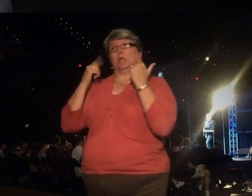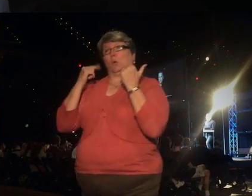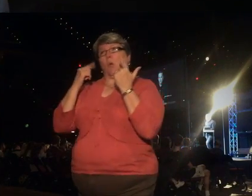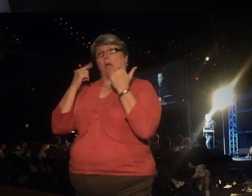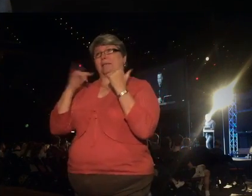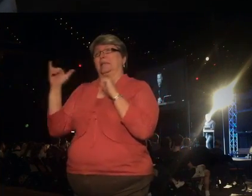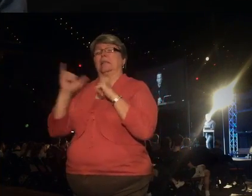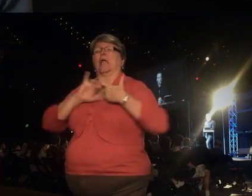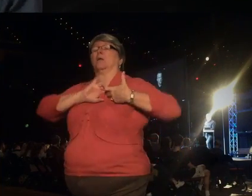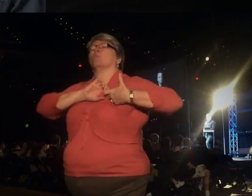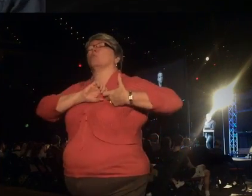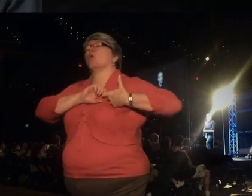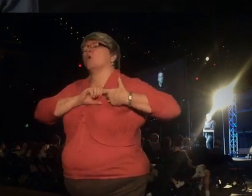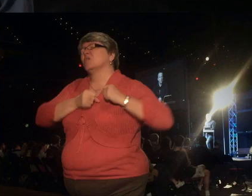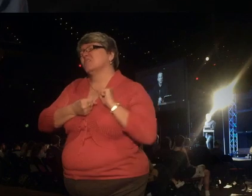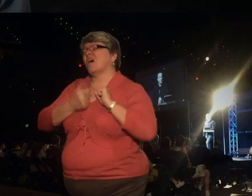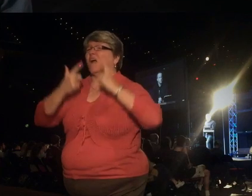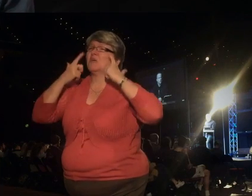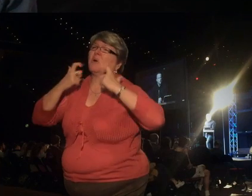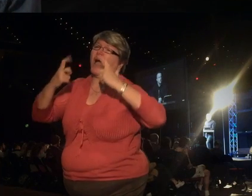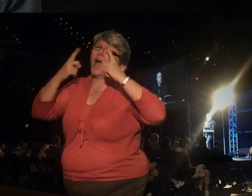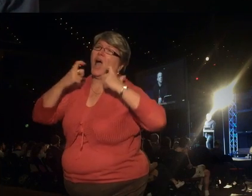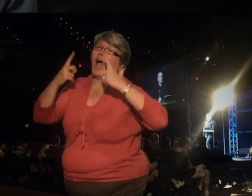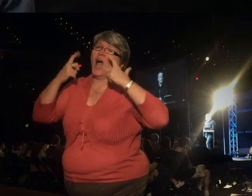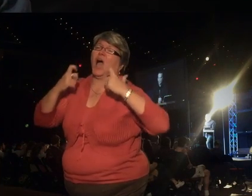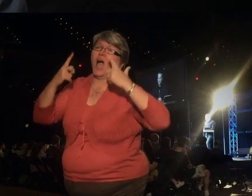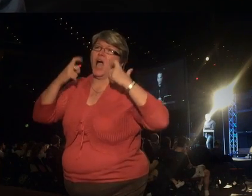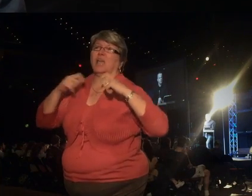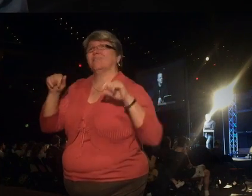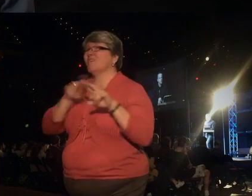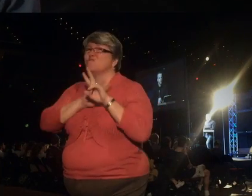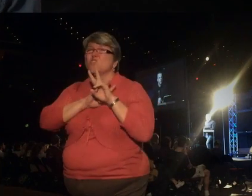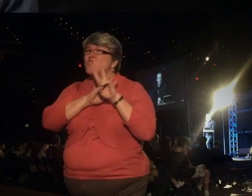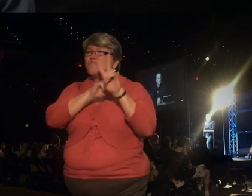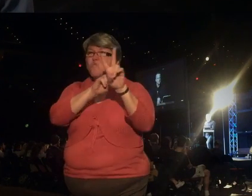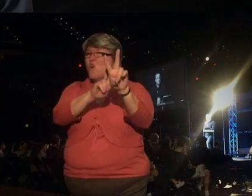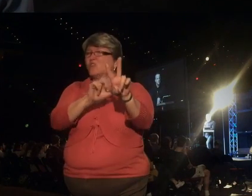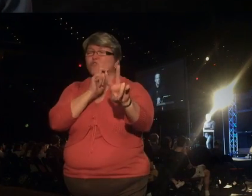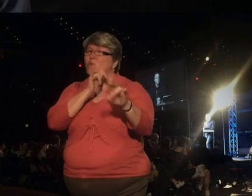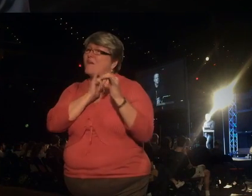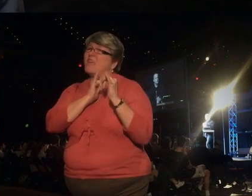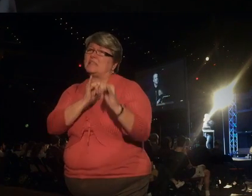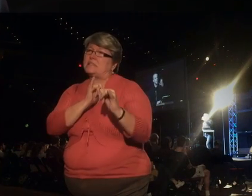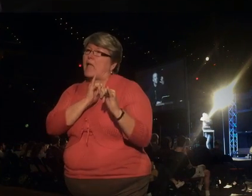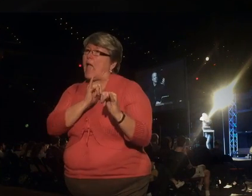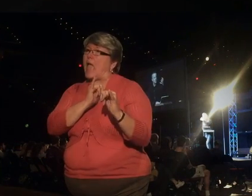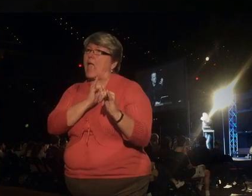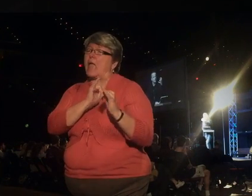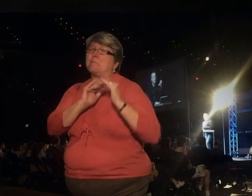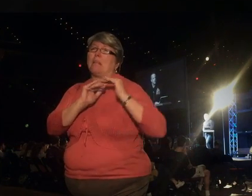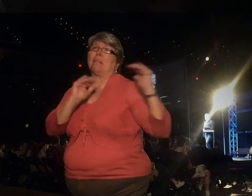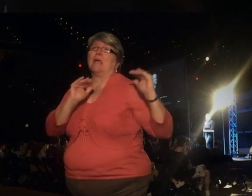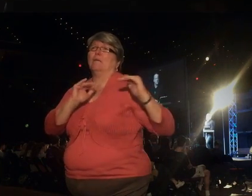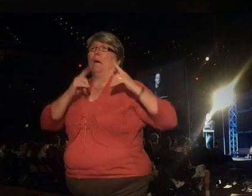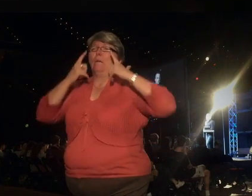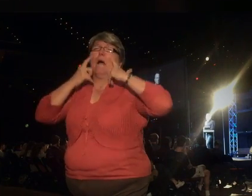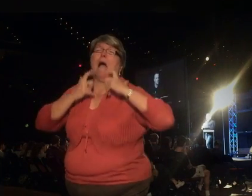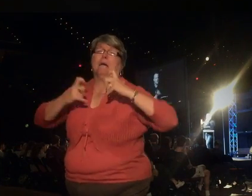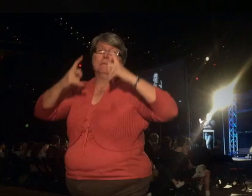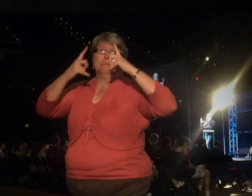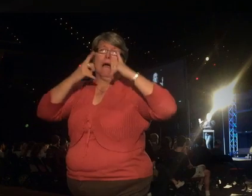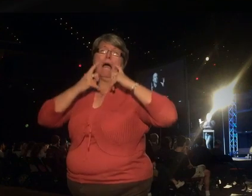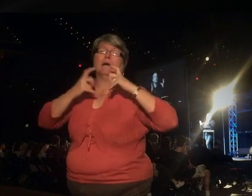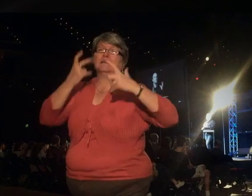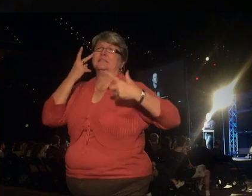nobody cries like the brokenhearted cry. Nobody. Even funerals don't have that same level of sob